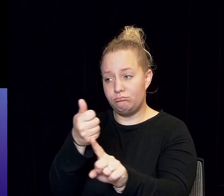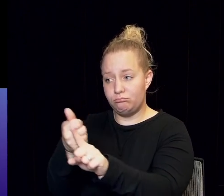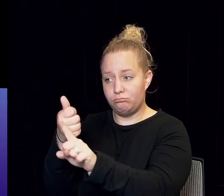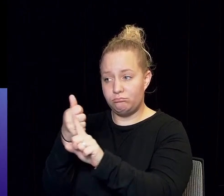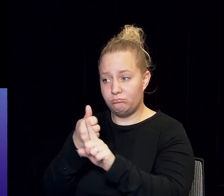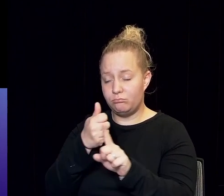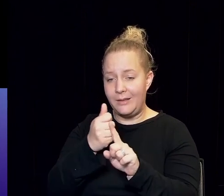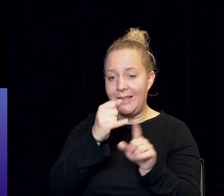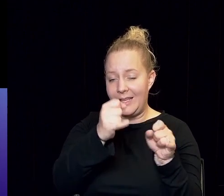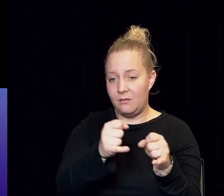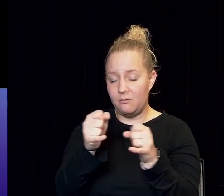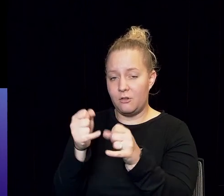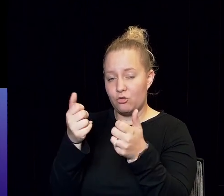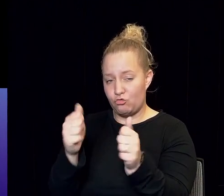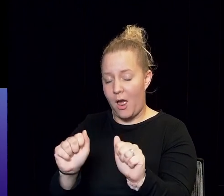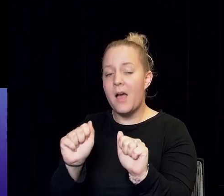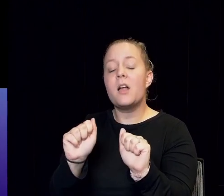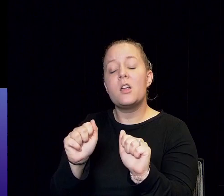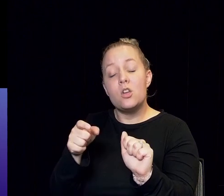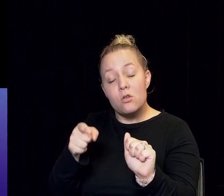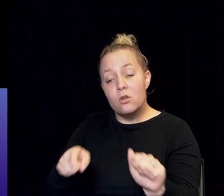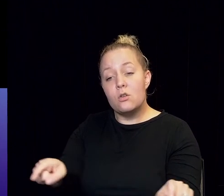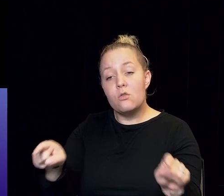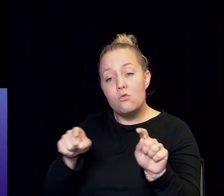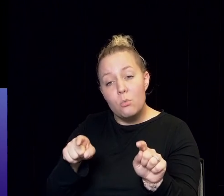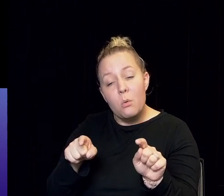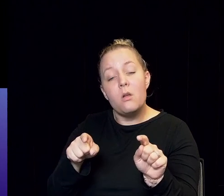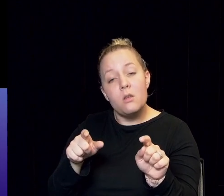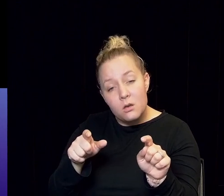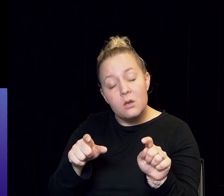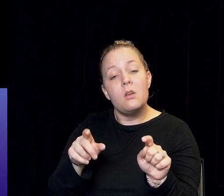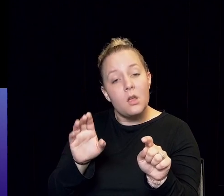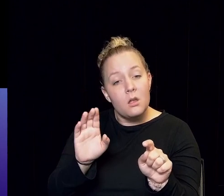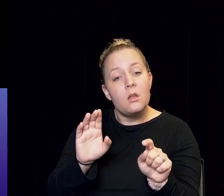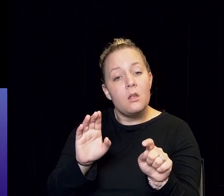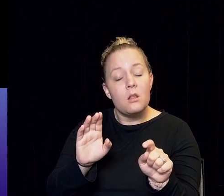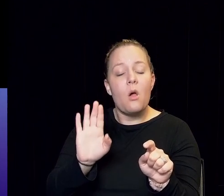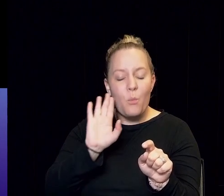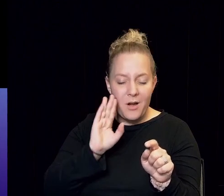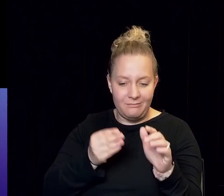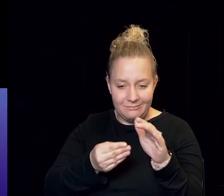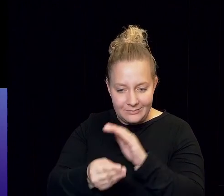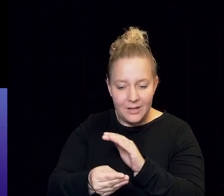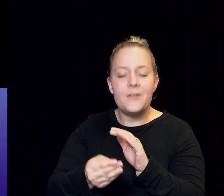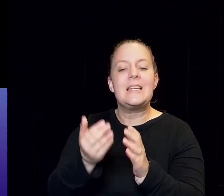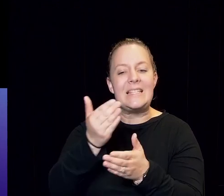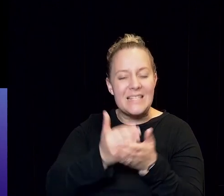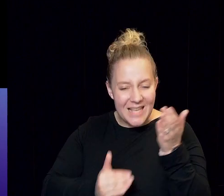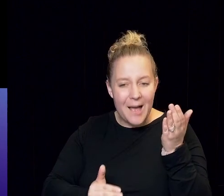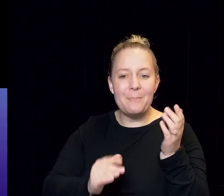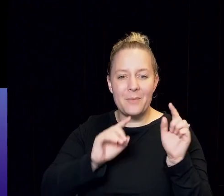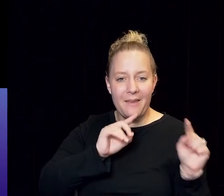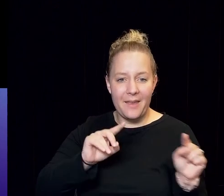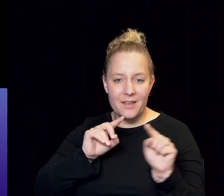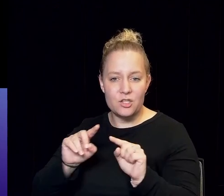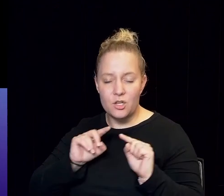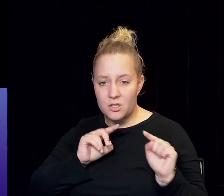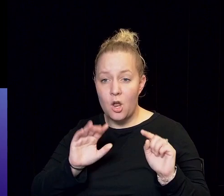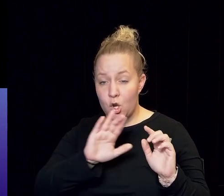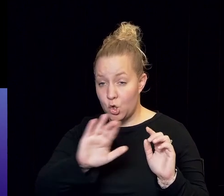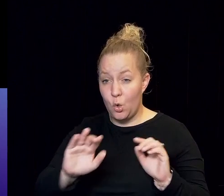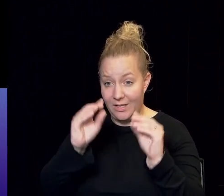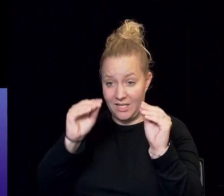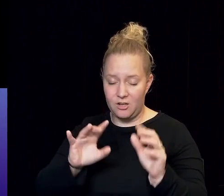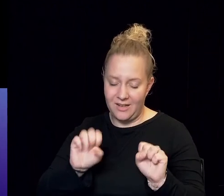then give yourself some time. I will give you some of the answers, but I will not give you all of them so your teacher can check the answers on